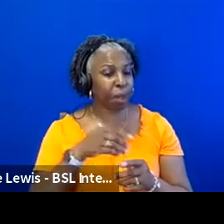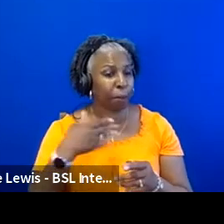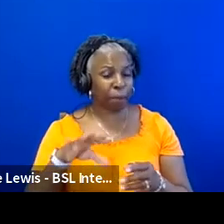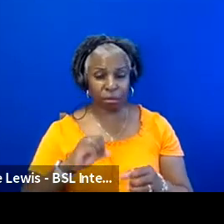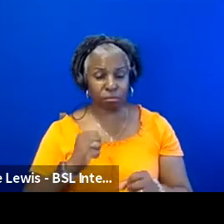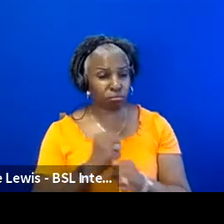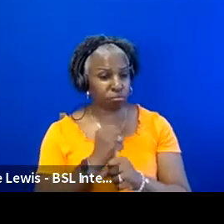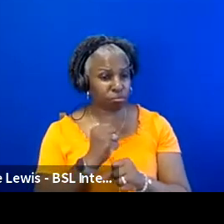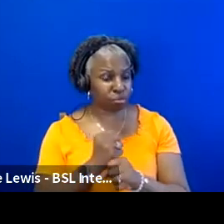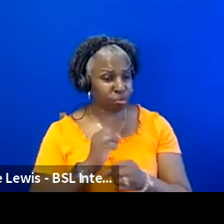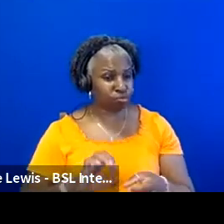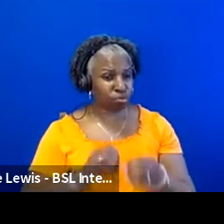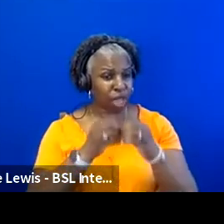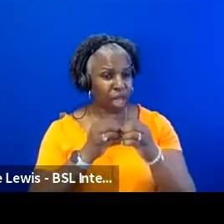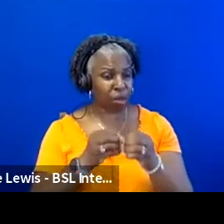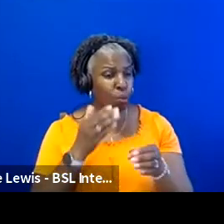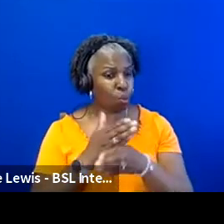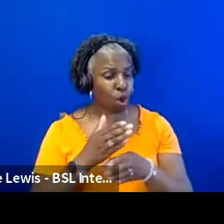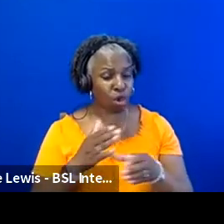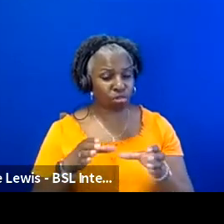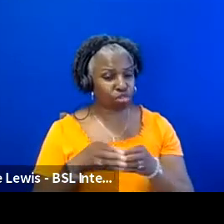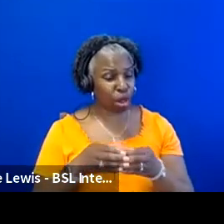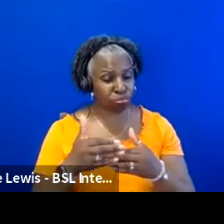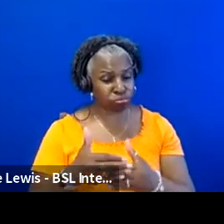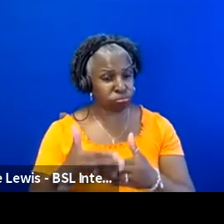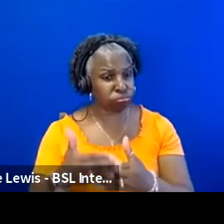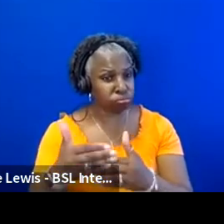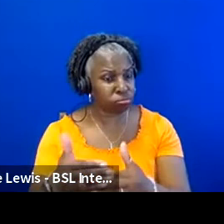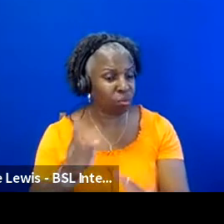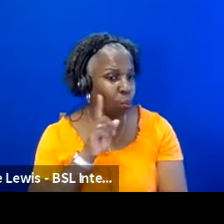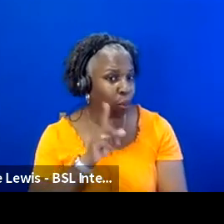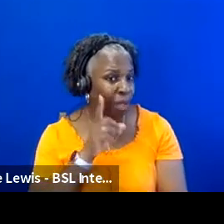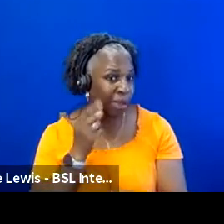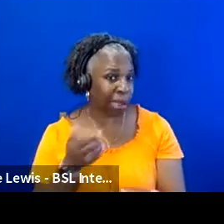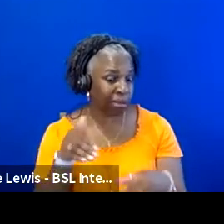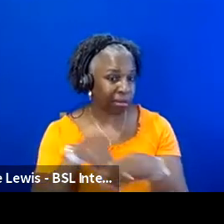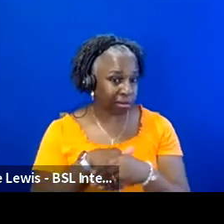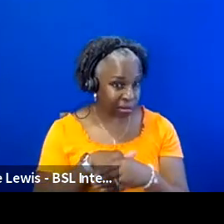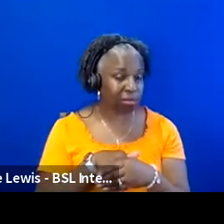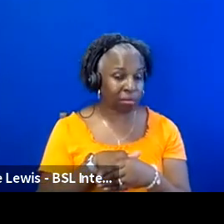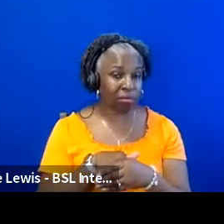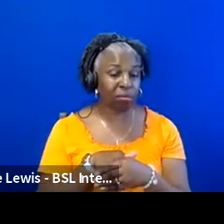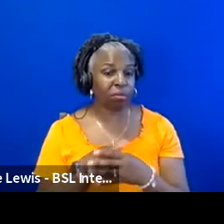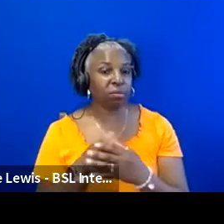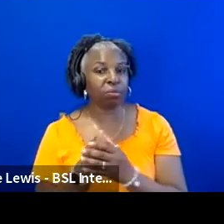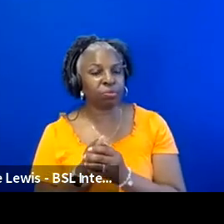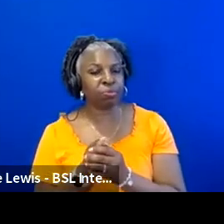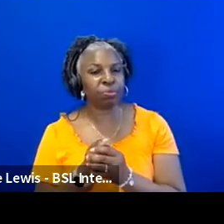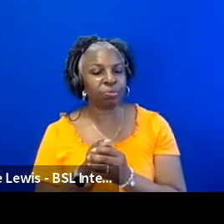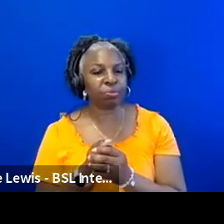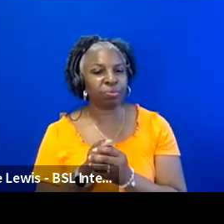Syrian refugees mainly, but also other people, other women can take part on it